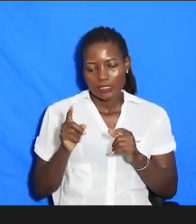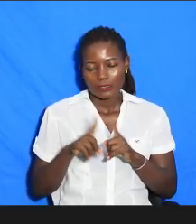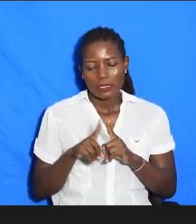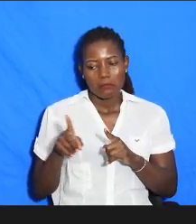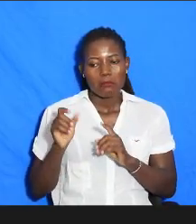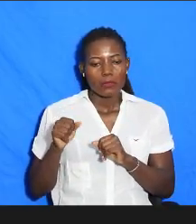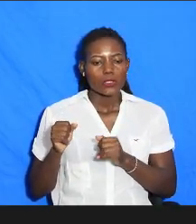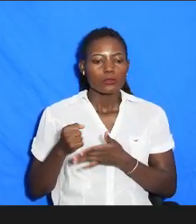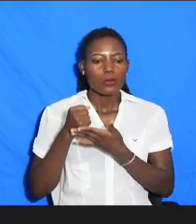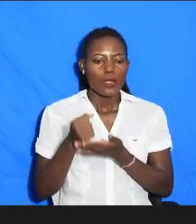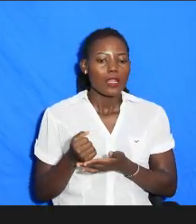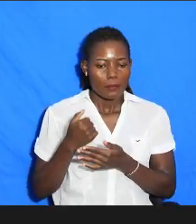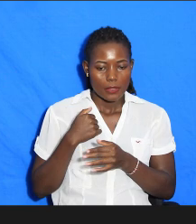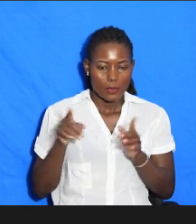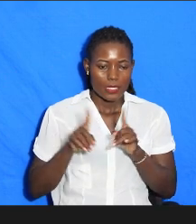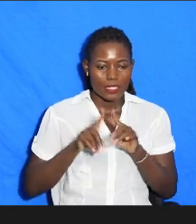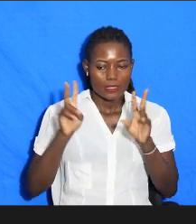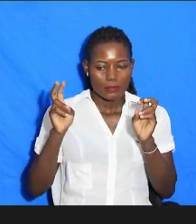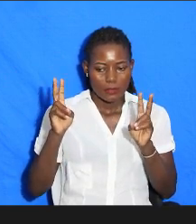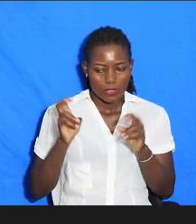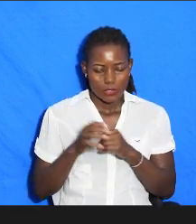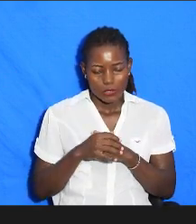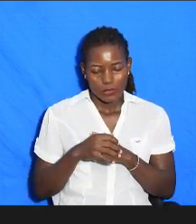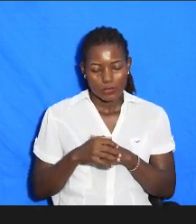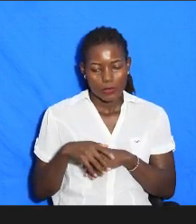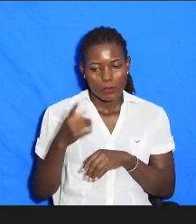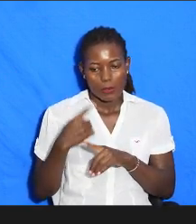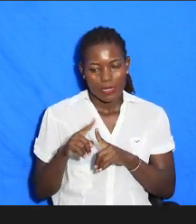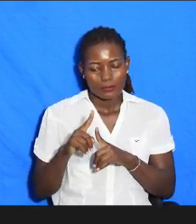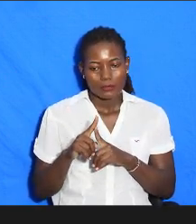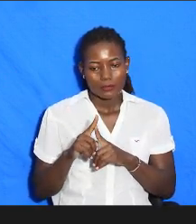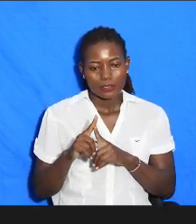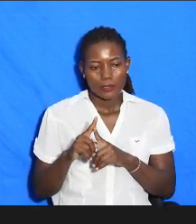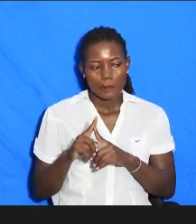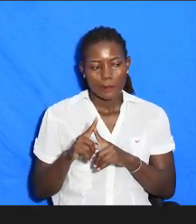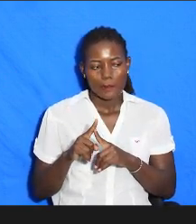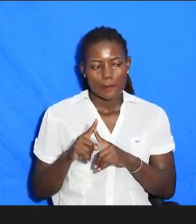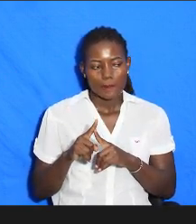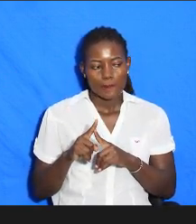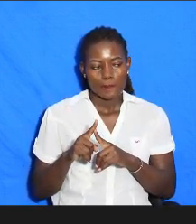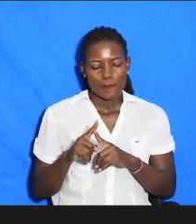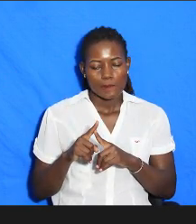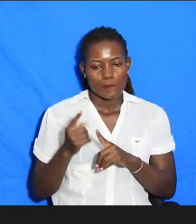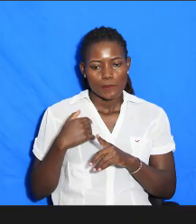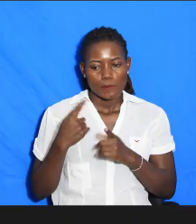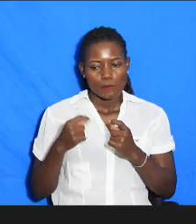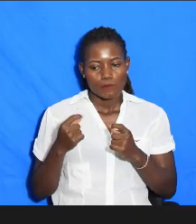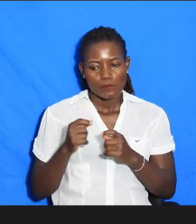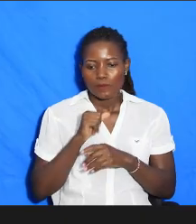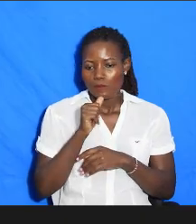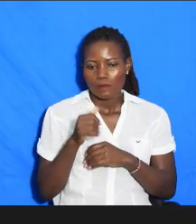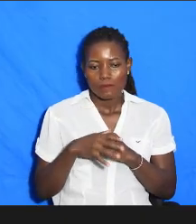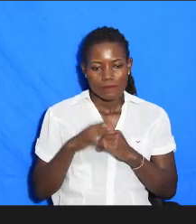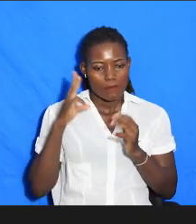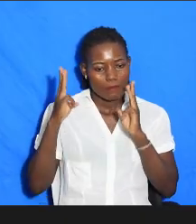out with the same issue because we're in the same field. But I normally tend to not be scared when,